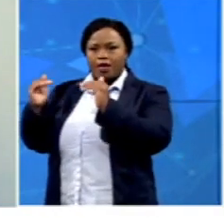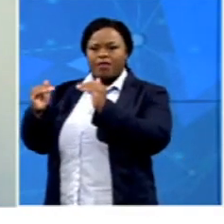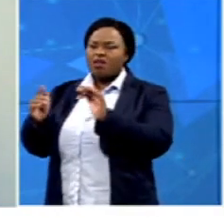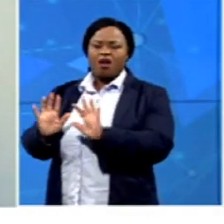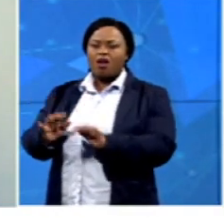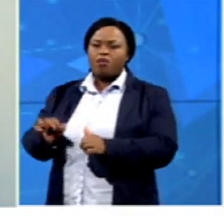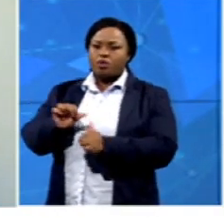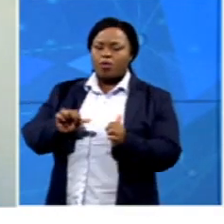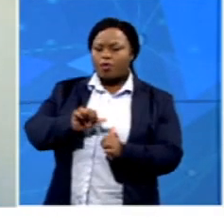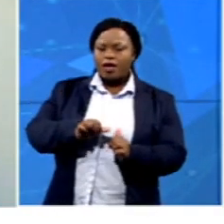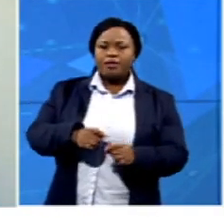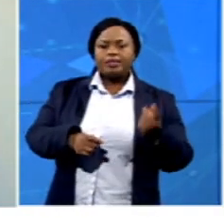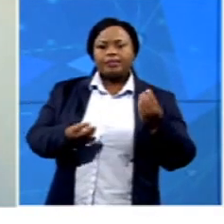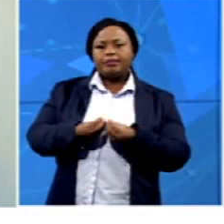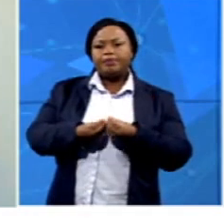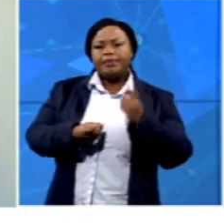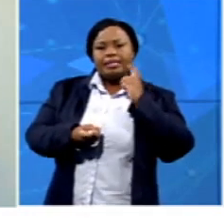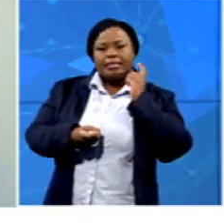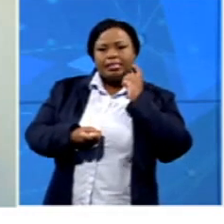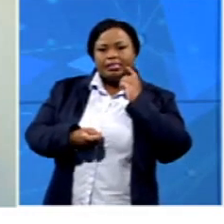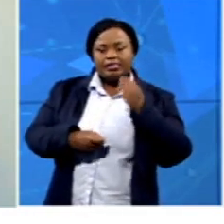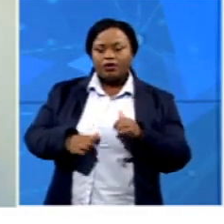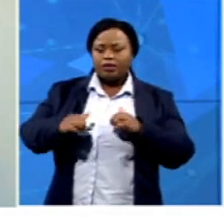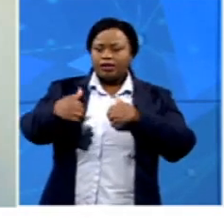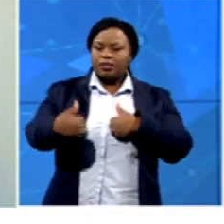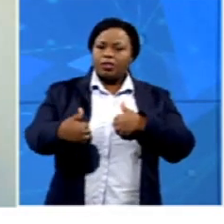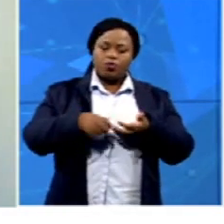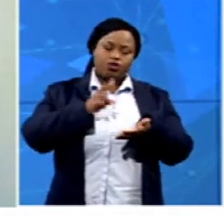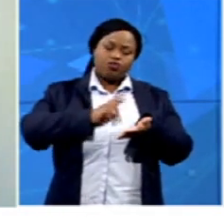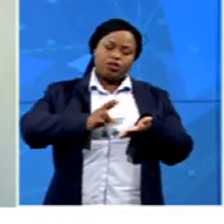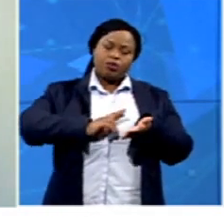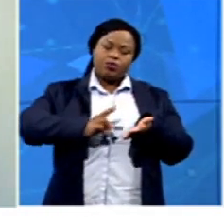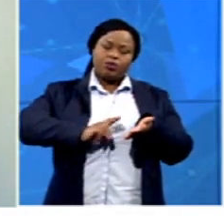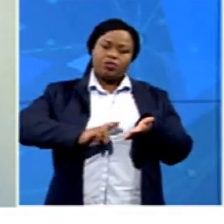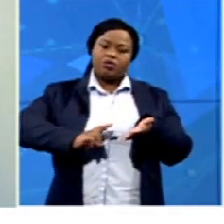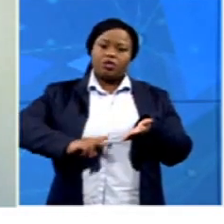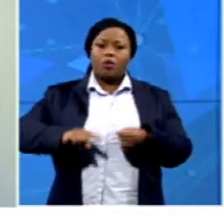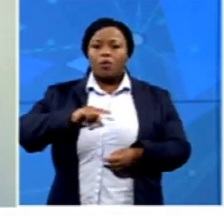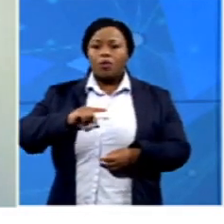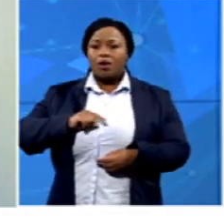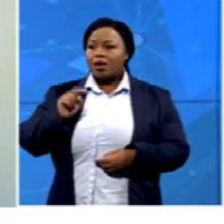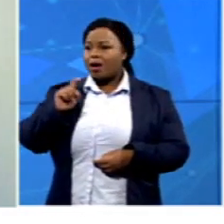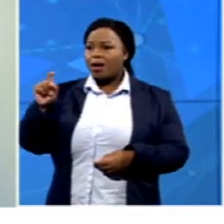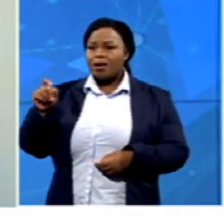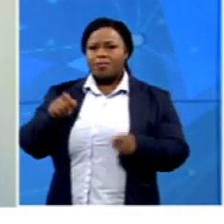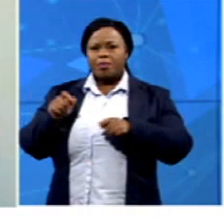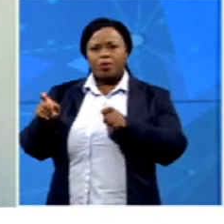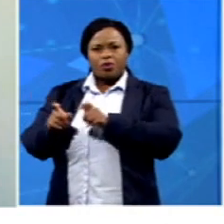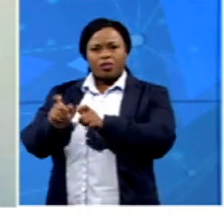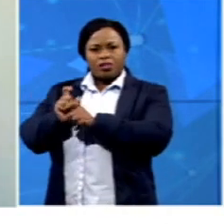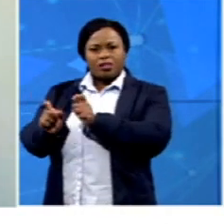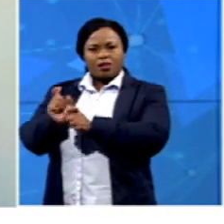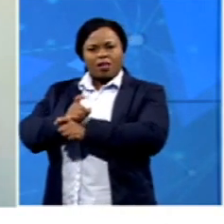readers. Sit with your child. Read to your child. What nobody tells us dyslexics is, why is it